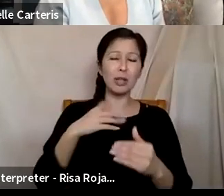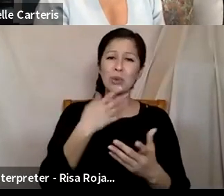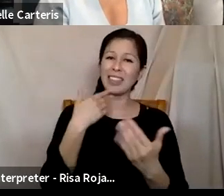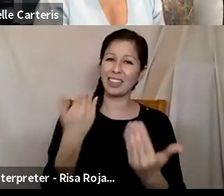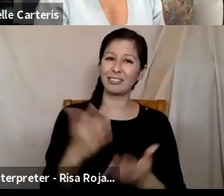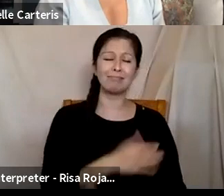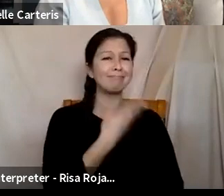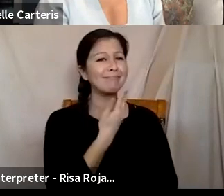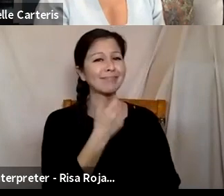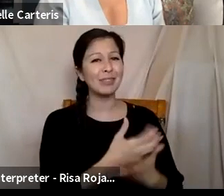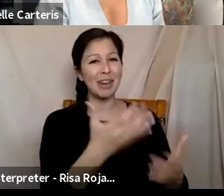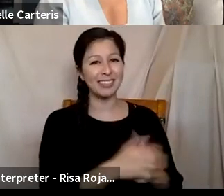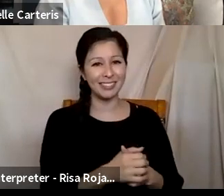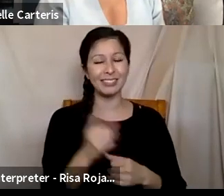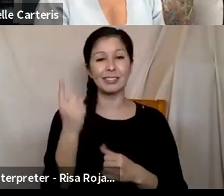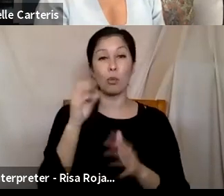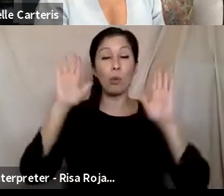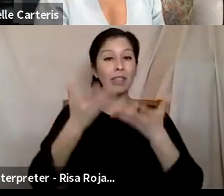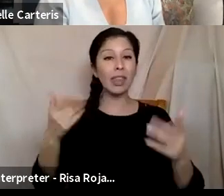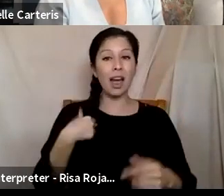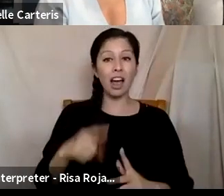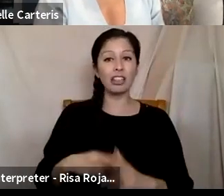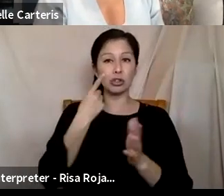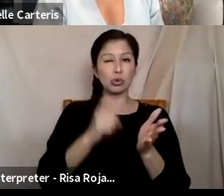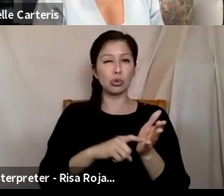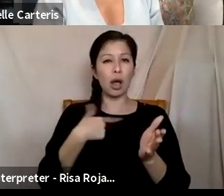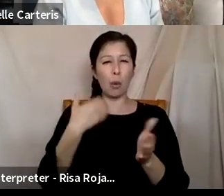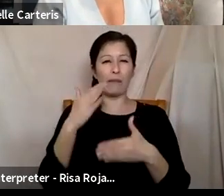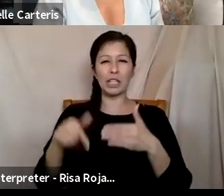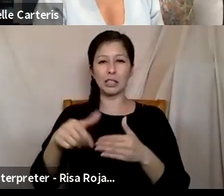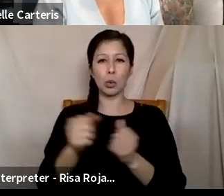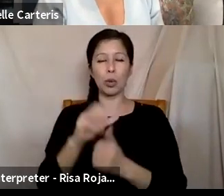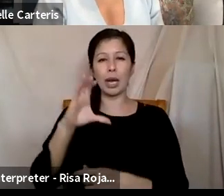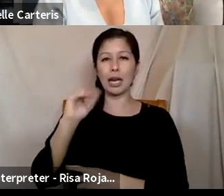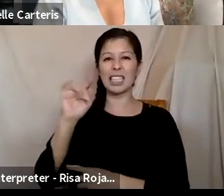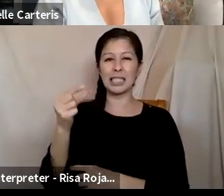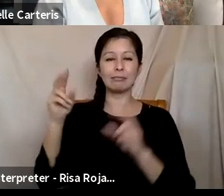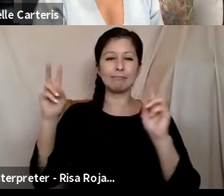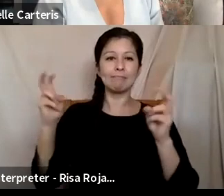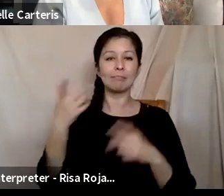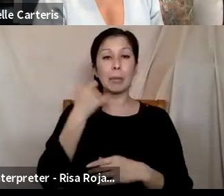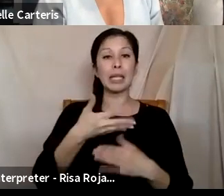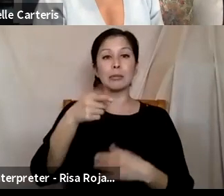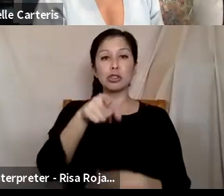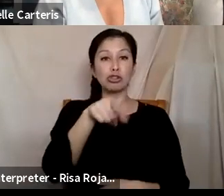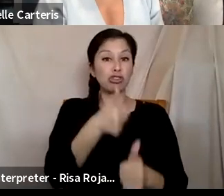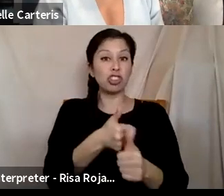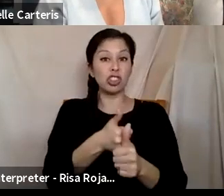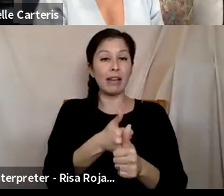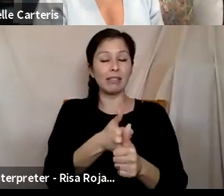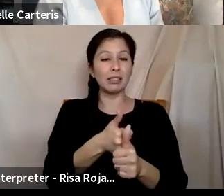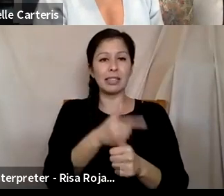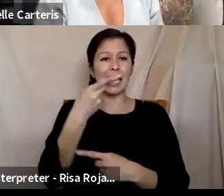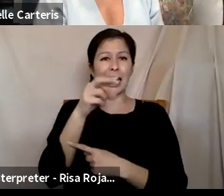Thank you so much. One of the great things that I started to notice, I'm just going to finish this up with casting, because you know what, sometimes you really are the unsung heroes.